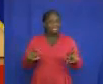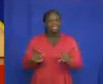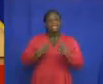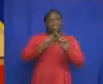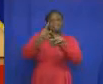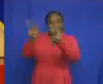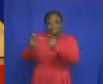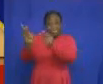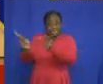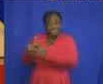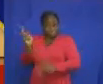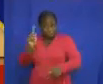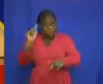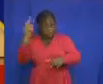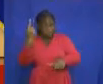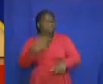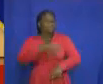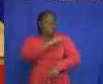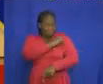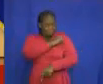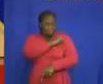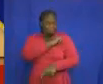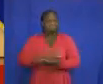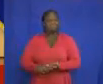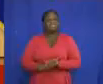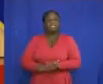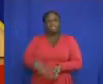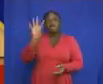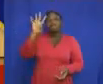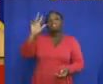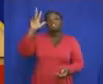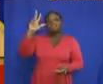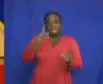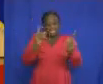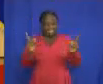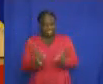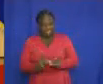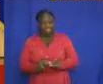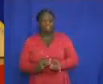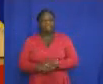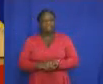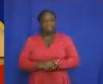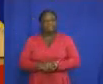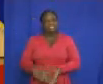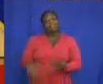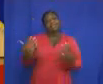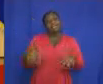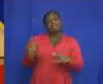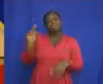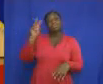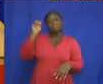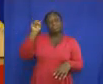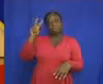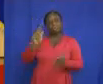designated vaccination centers in the 43 districts, approximately 12 weeks after